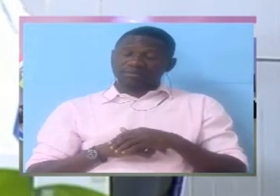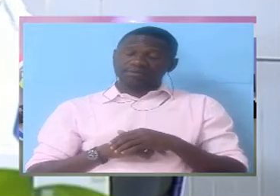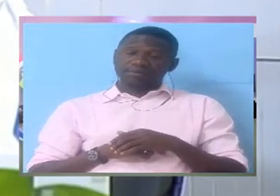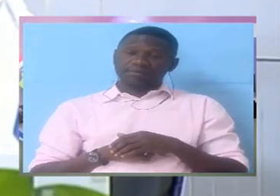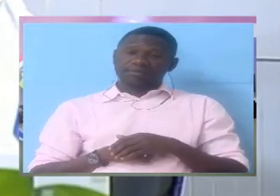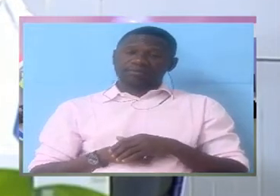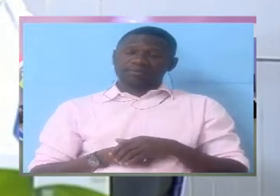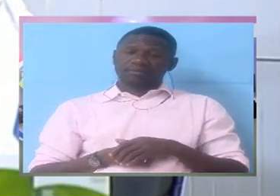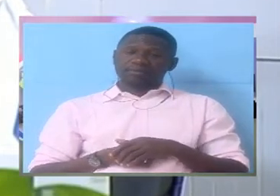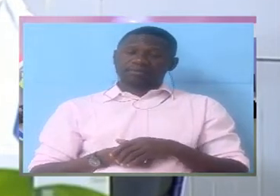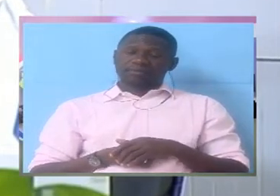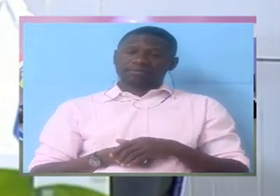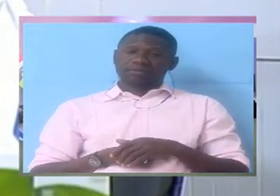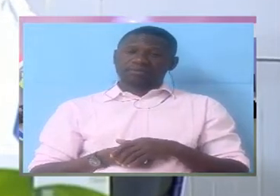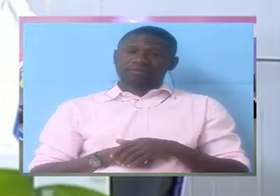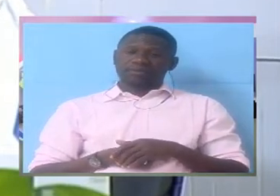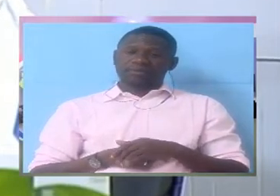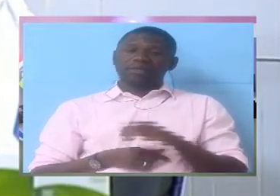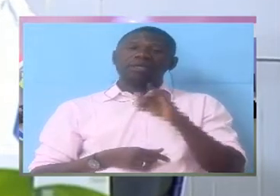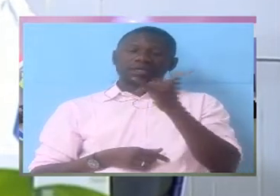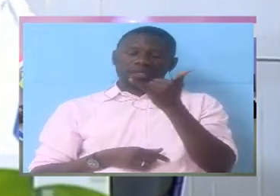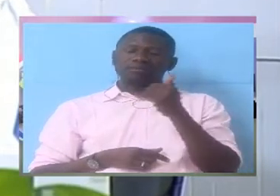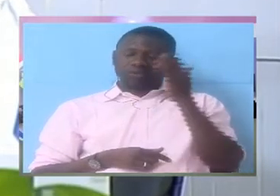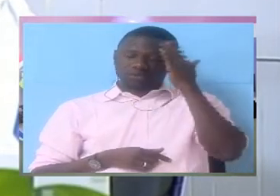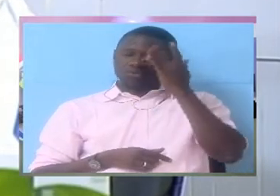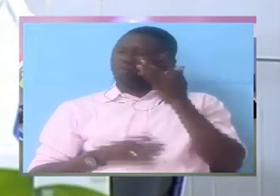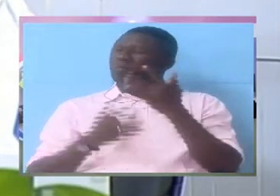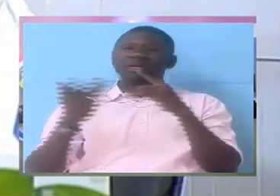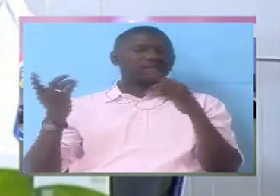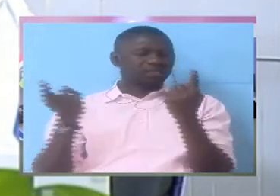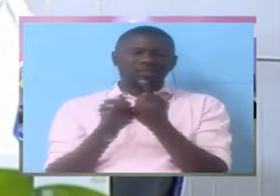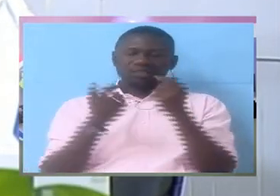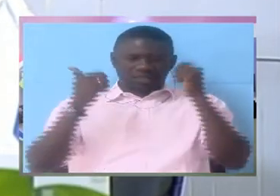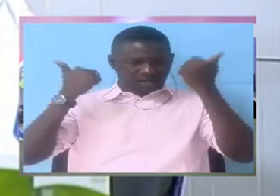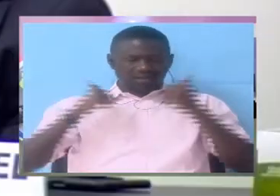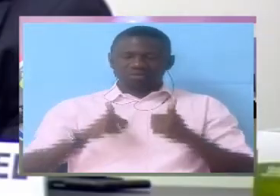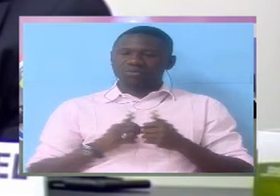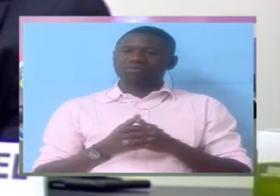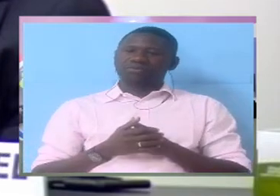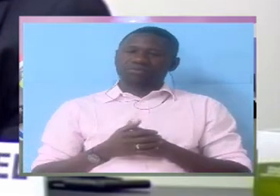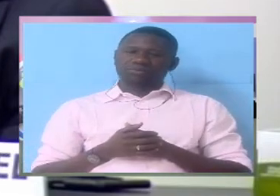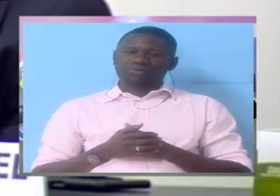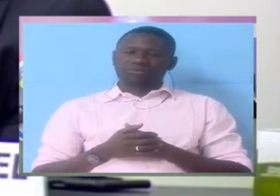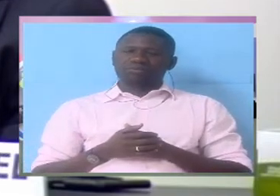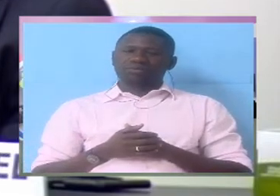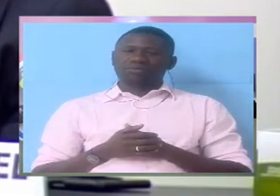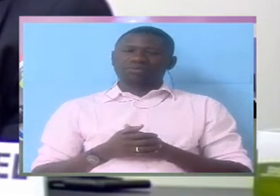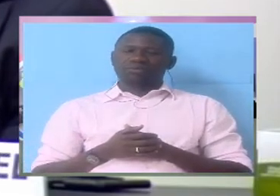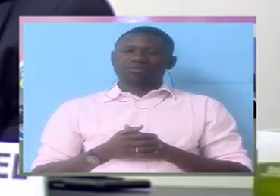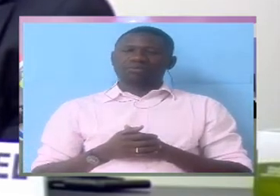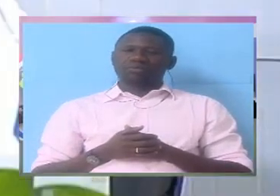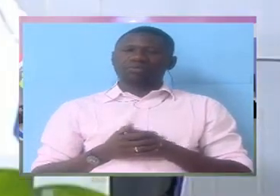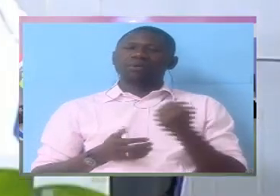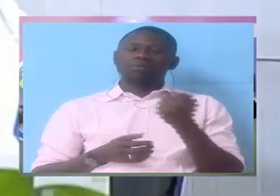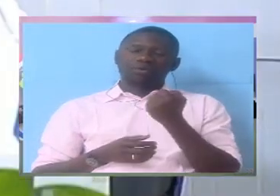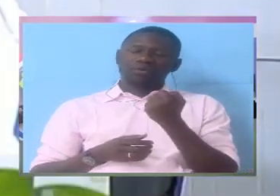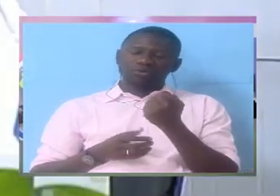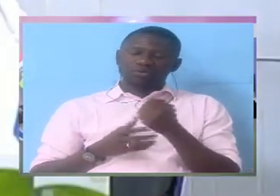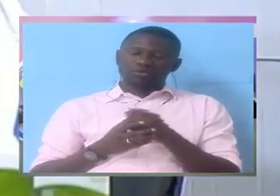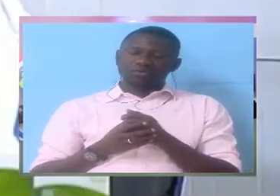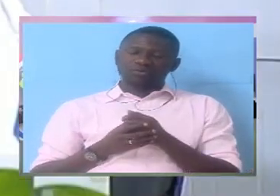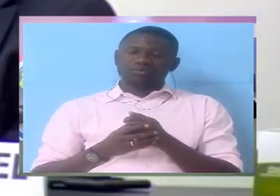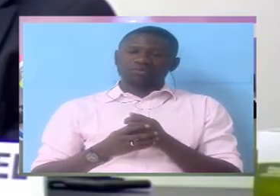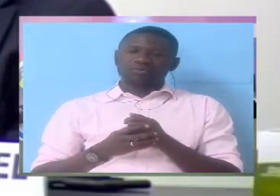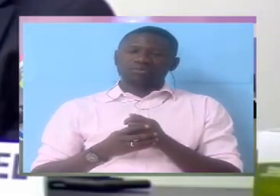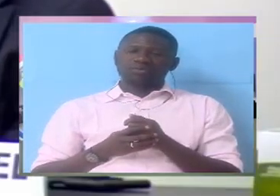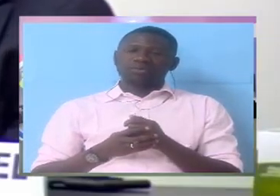Yeah, I know quite a lot of things going on. Ha, wa ngaku jamal lo men we kerin no. Because in fact, of